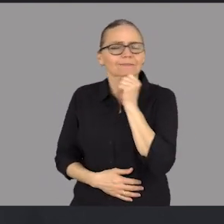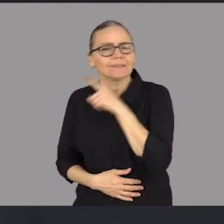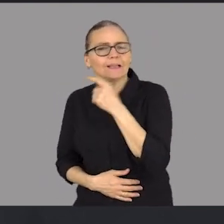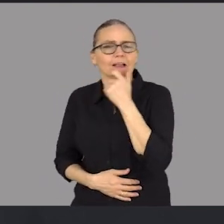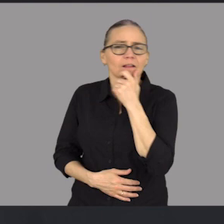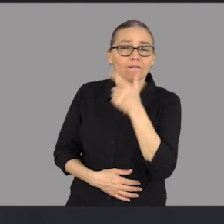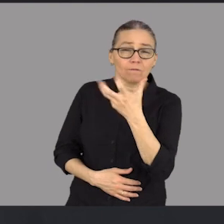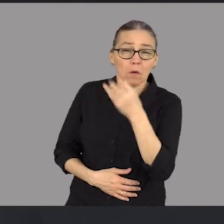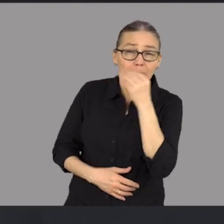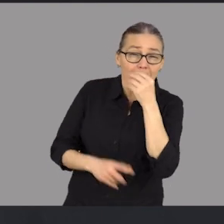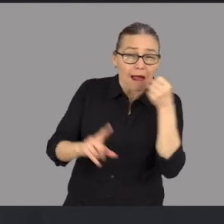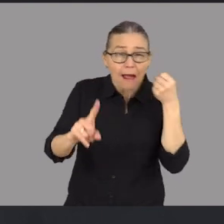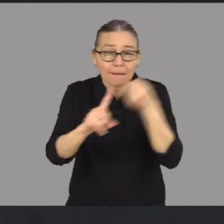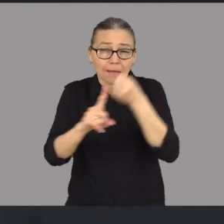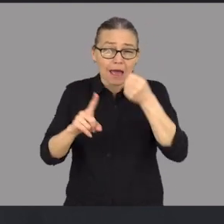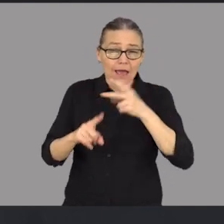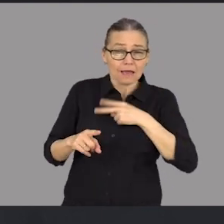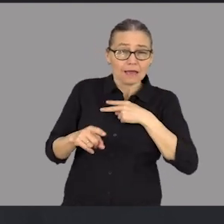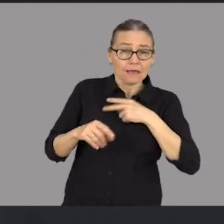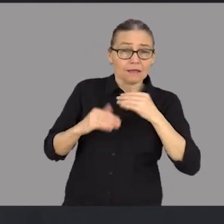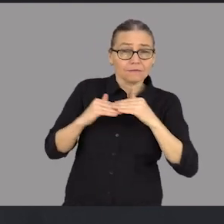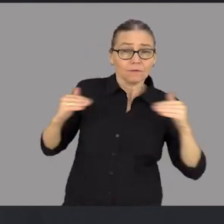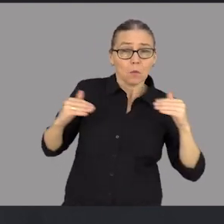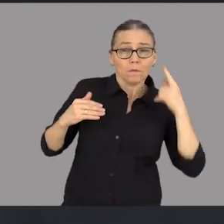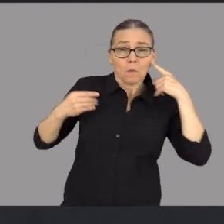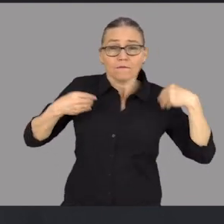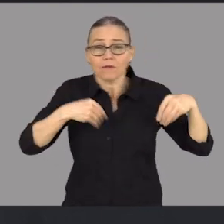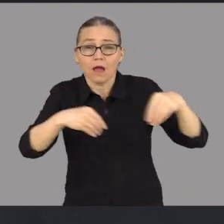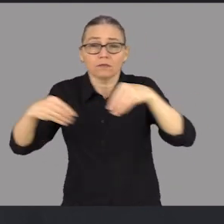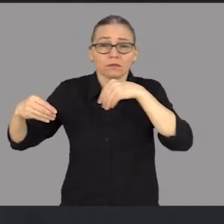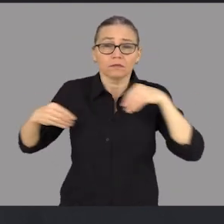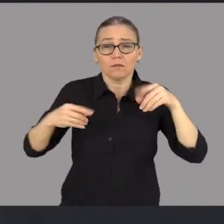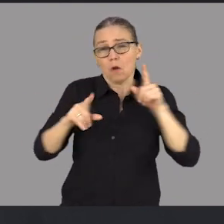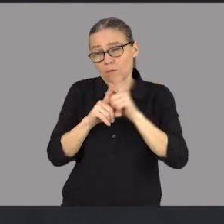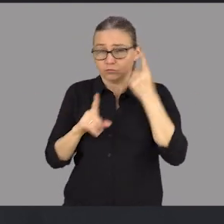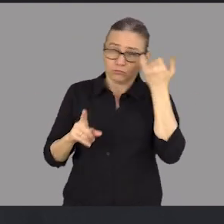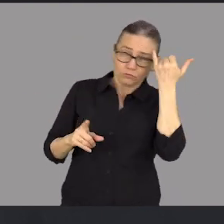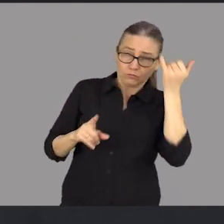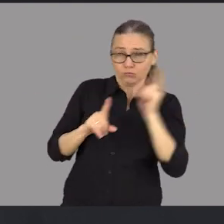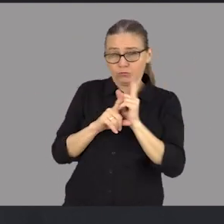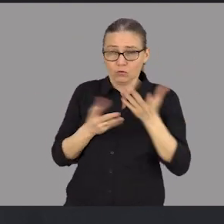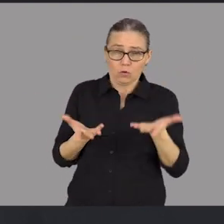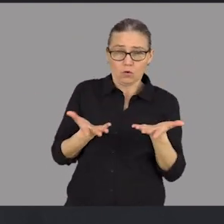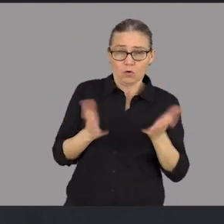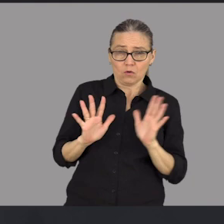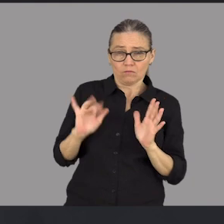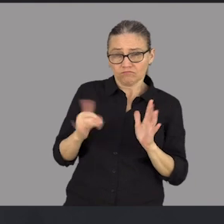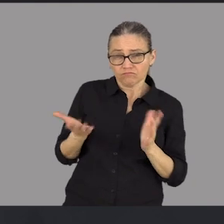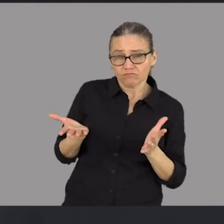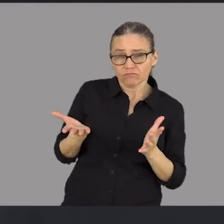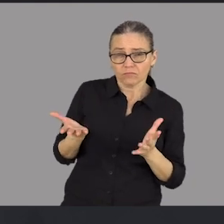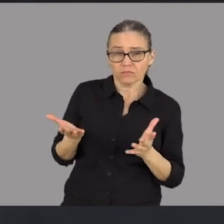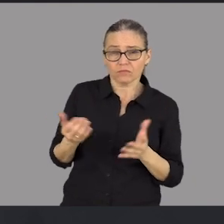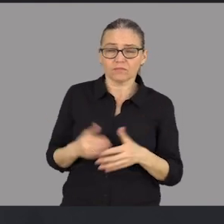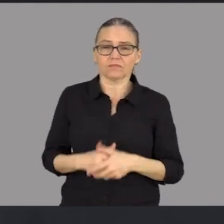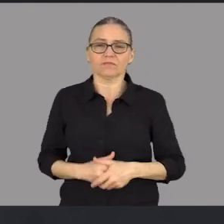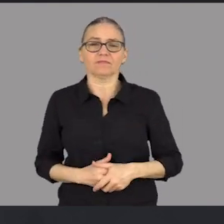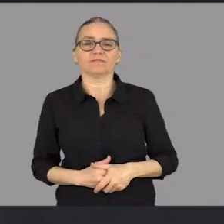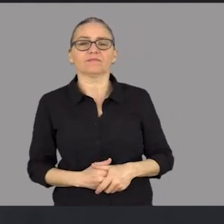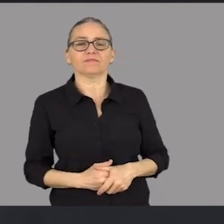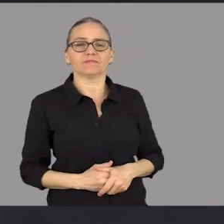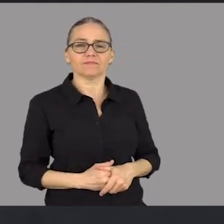It's hard. Like, if you mean how it's affected my business as far as sales and those things, that is a little